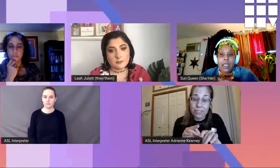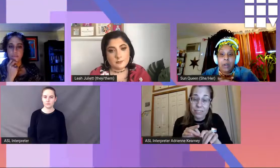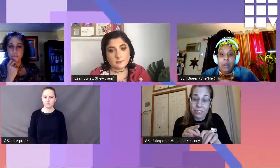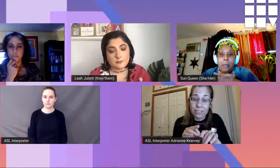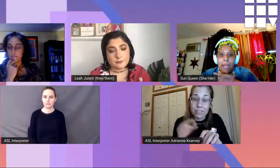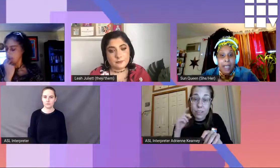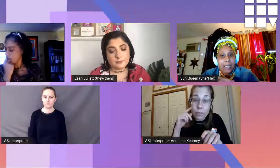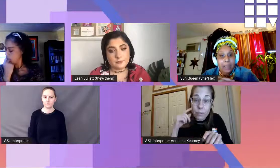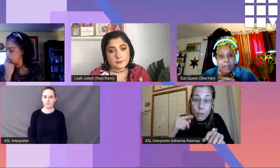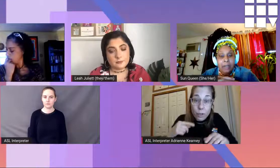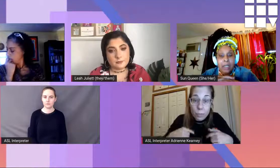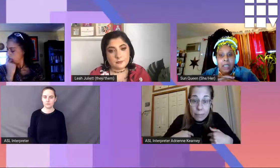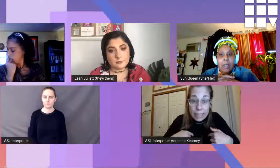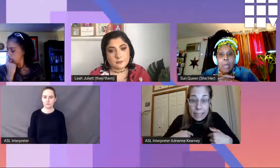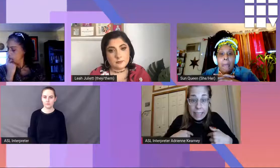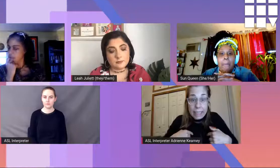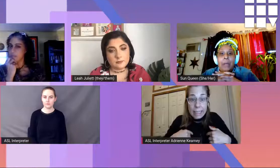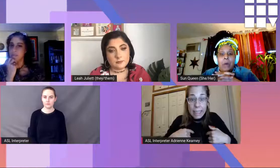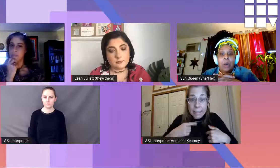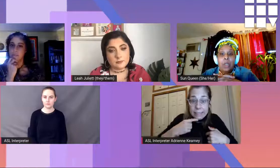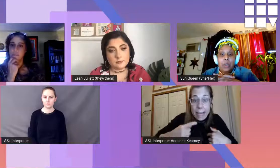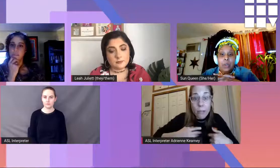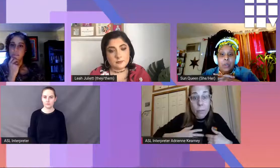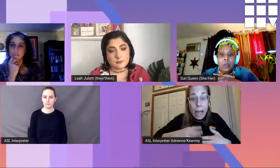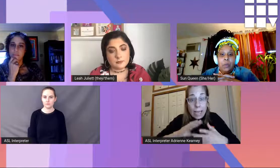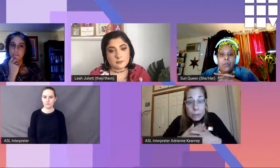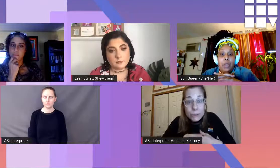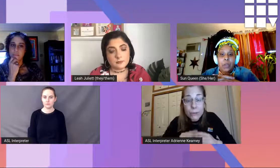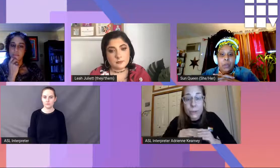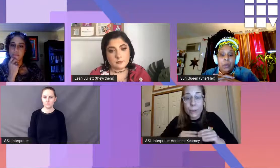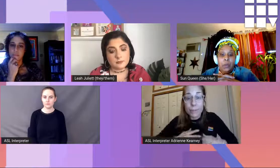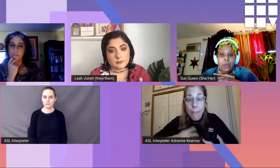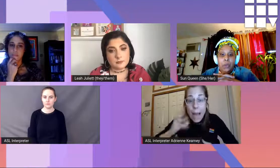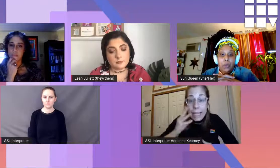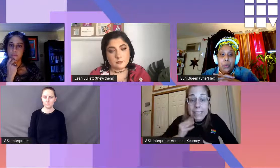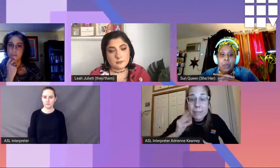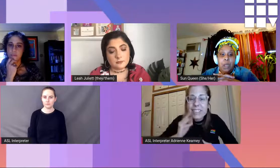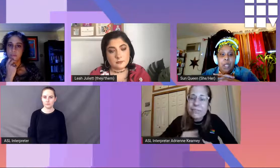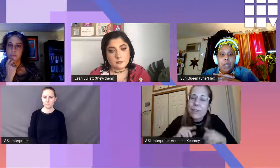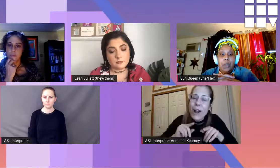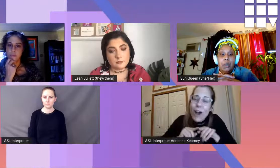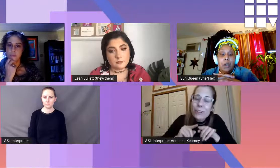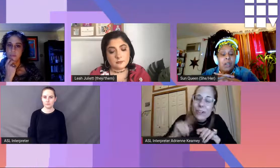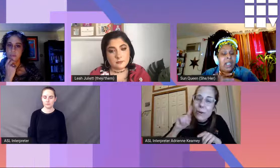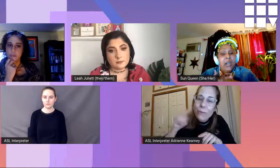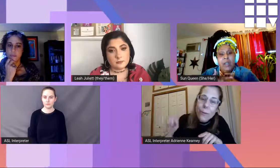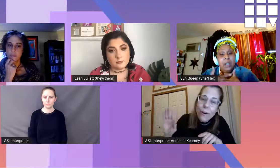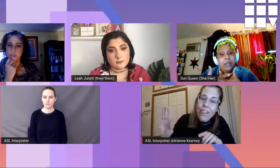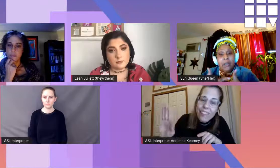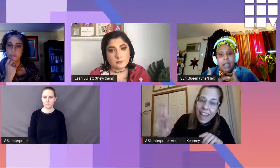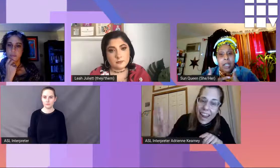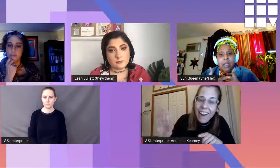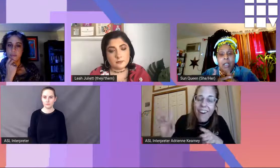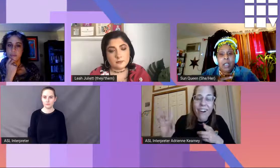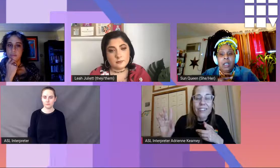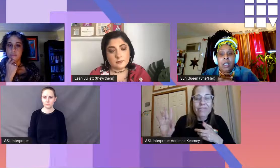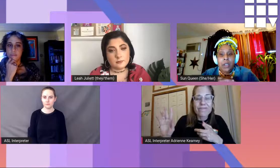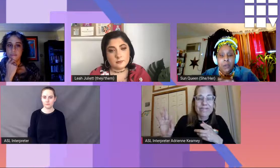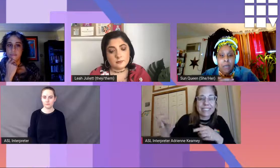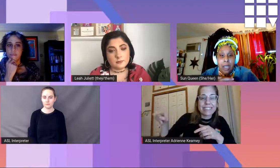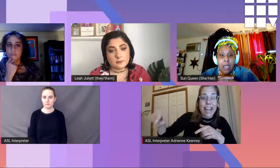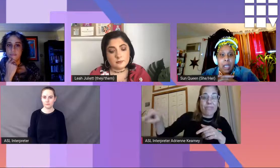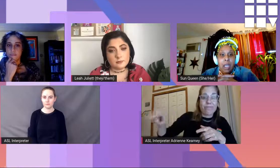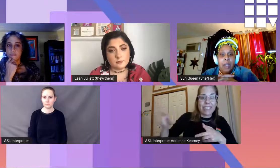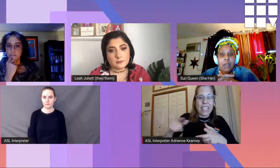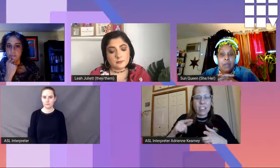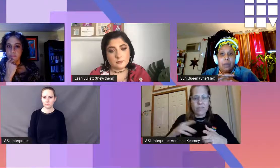and share my experience, but also for those who, are scared and afraid to